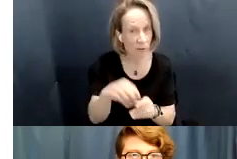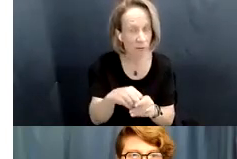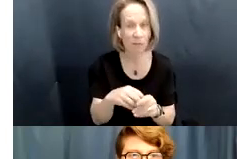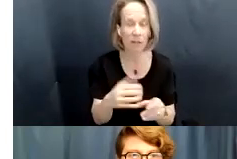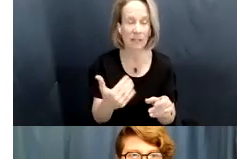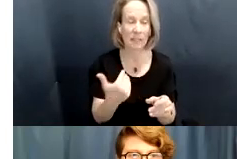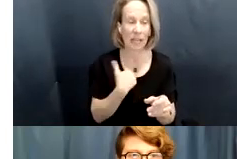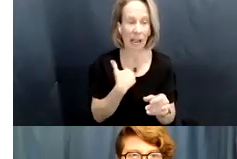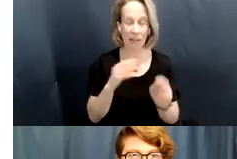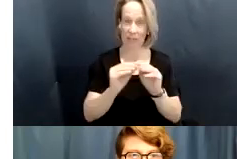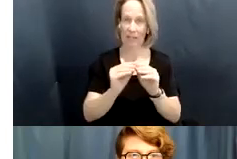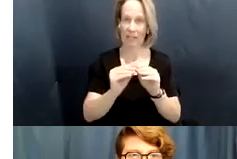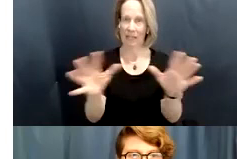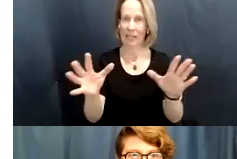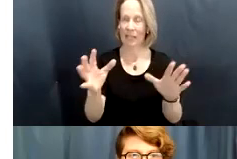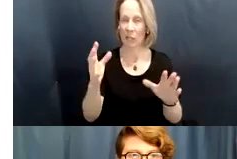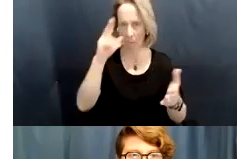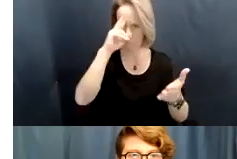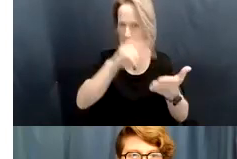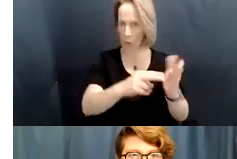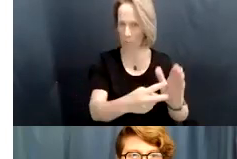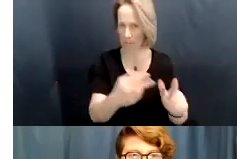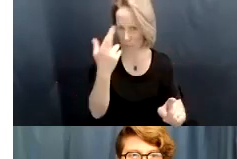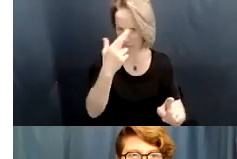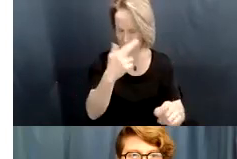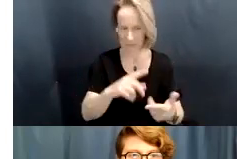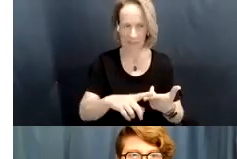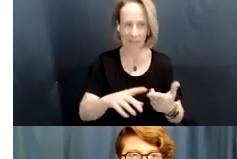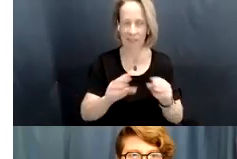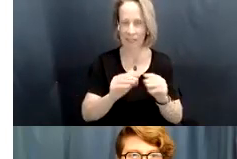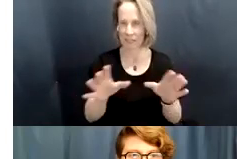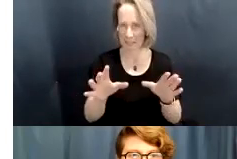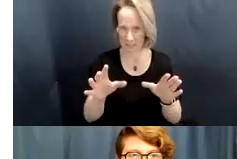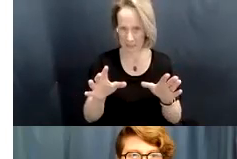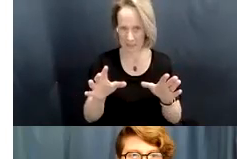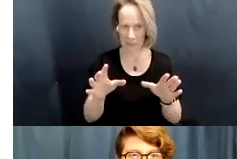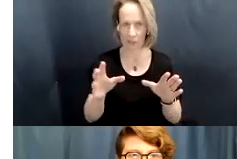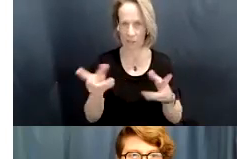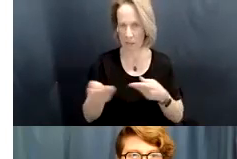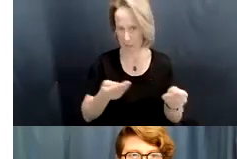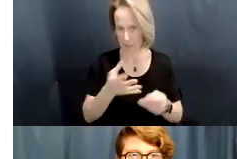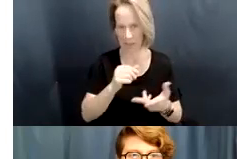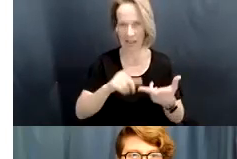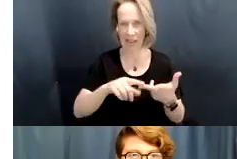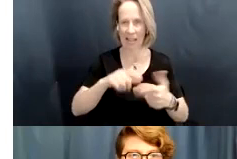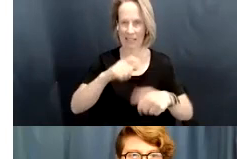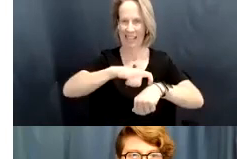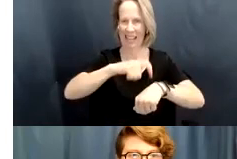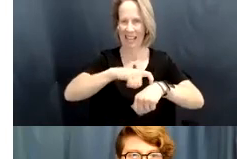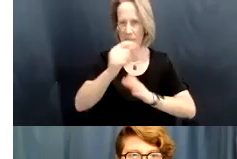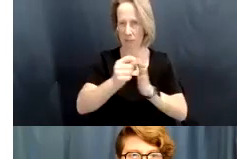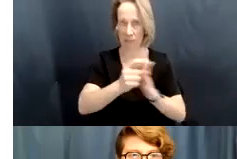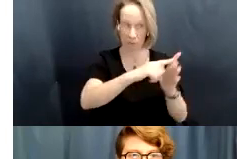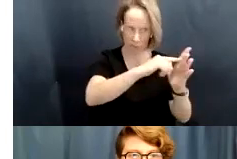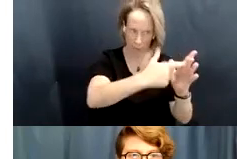purpose, a clear method of moderation, and a length of time, as well as group agreements, right? It's